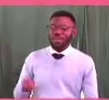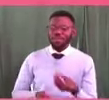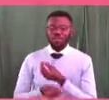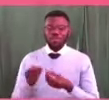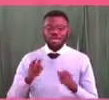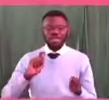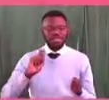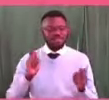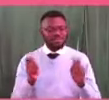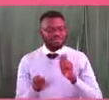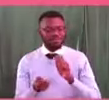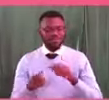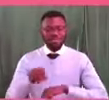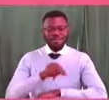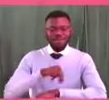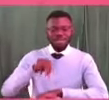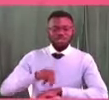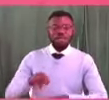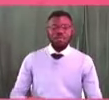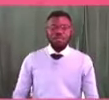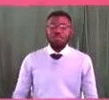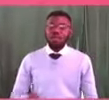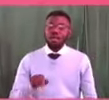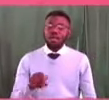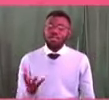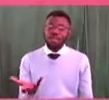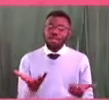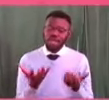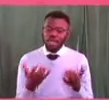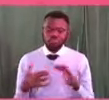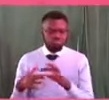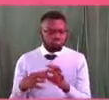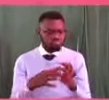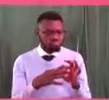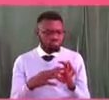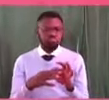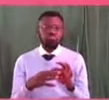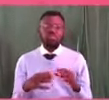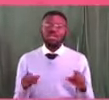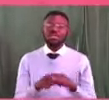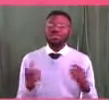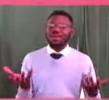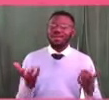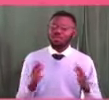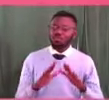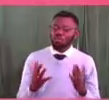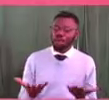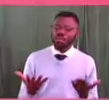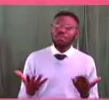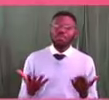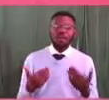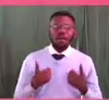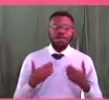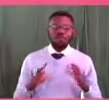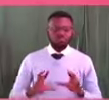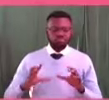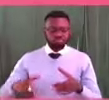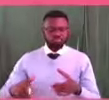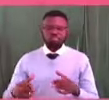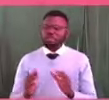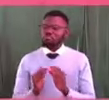transformation of our nation. This requires collaboration. It requires building a bigger coalition